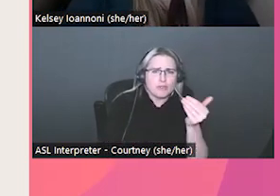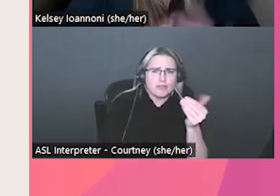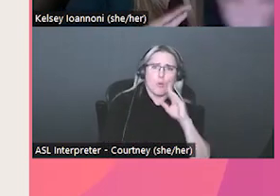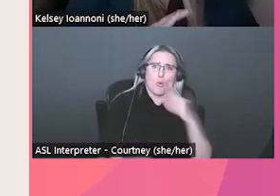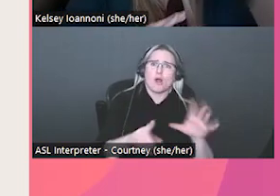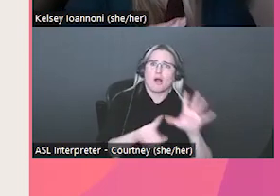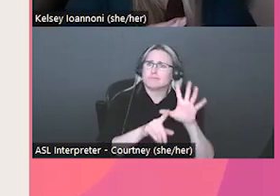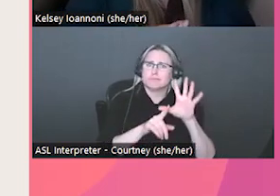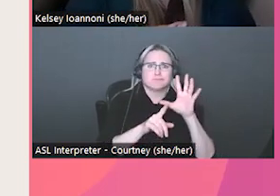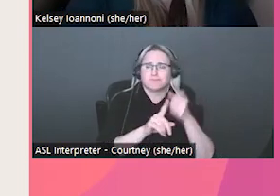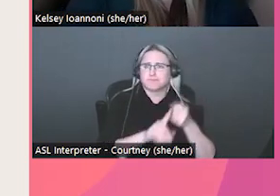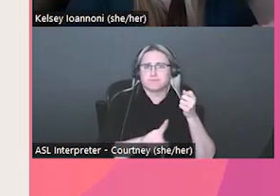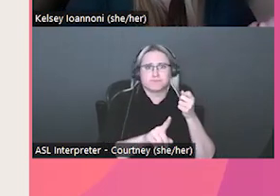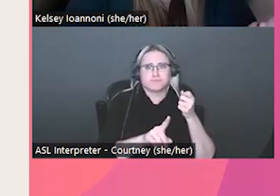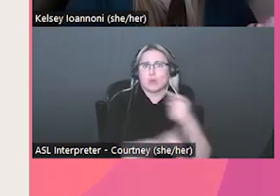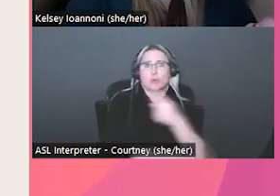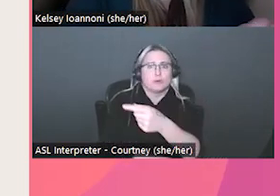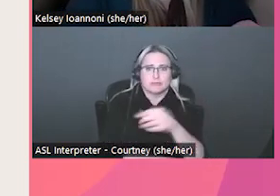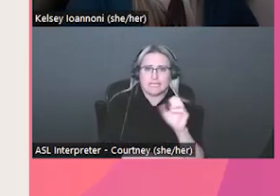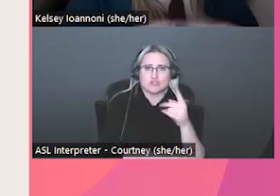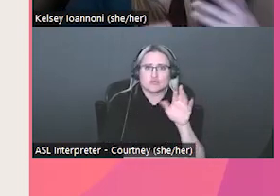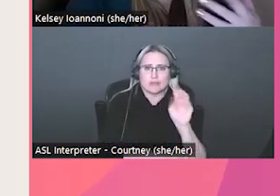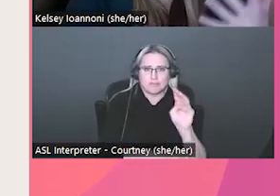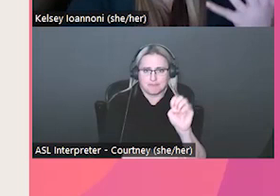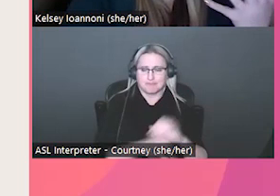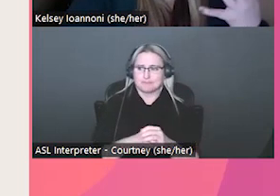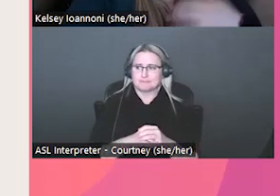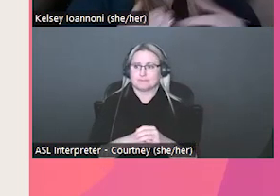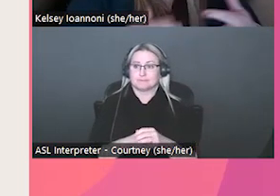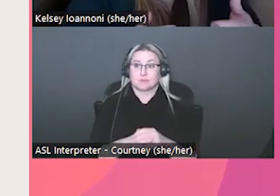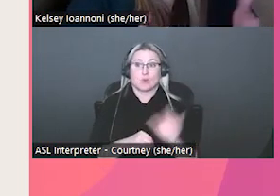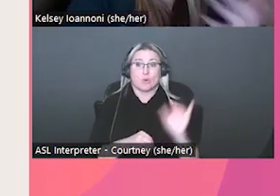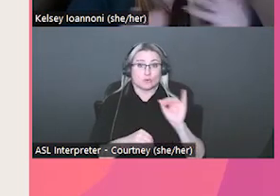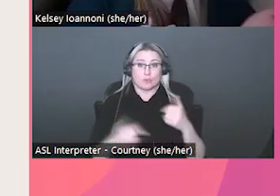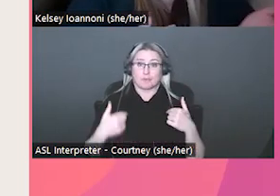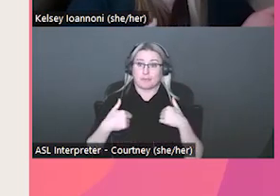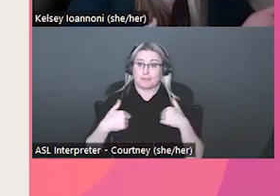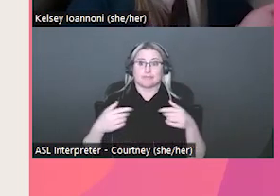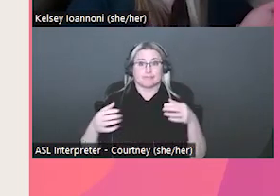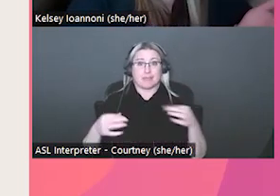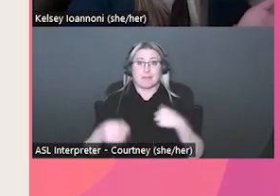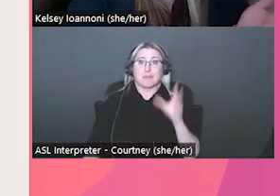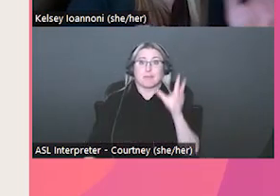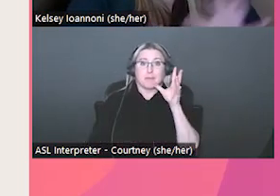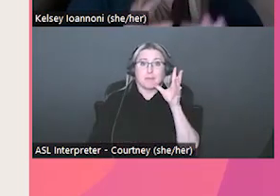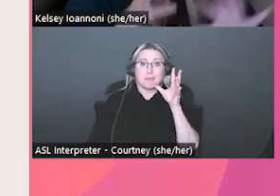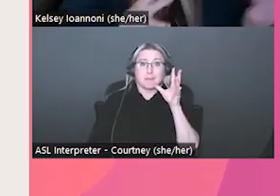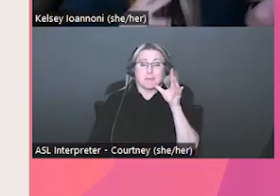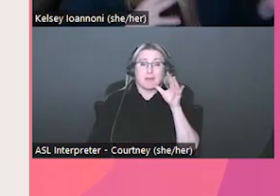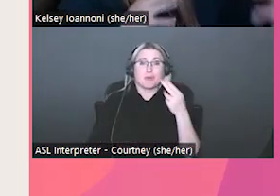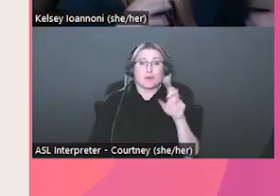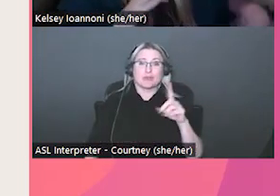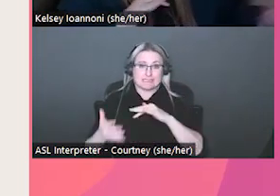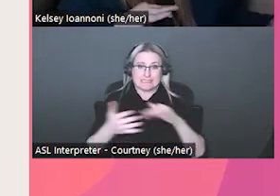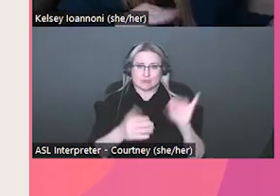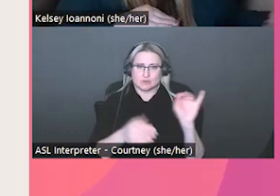recognize the larger context of this discussion, especially as someone who is sort of embedded in motherhood studies as well, that there's a whole different